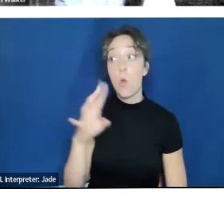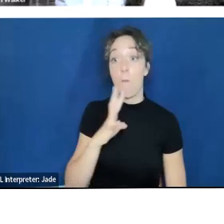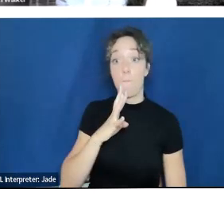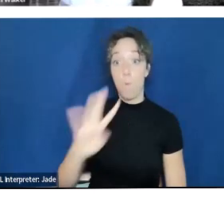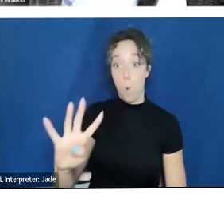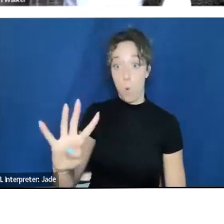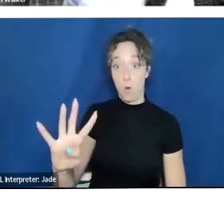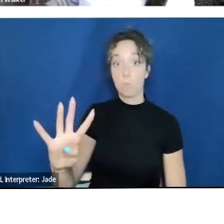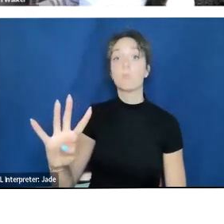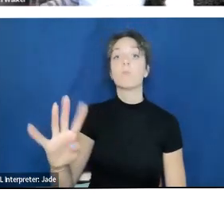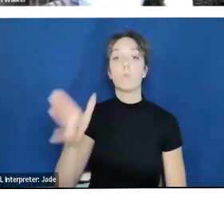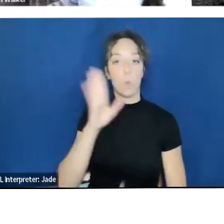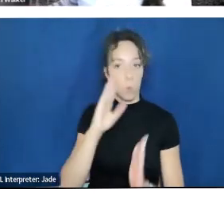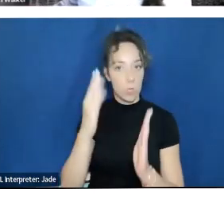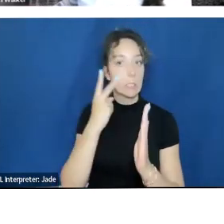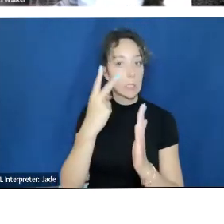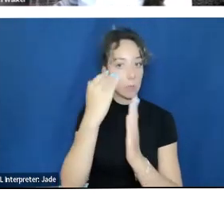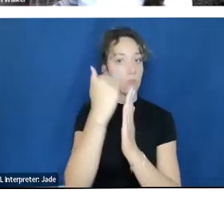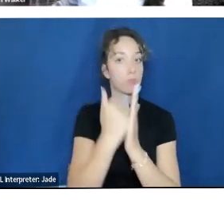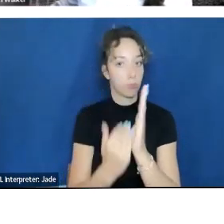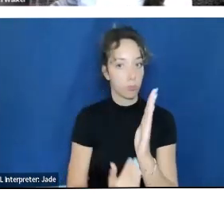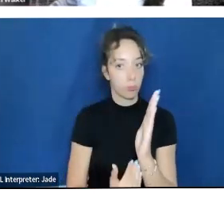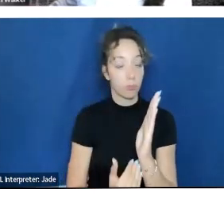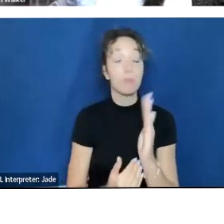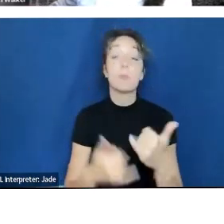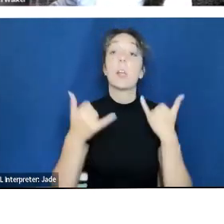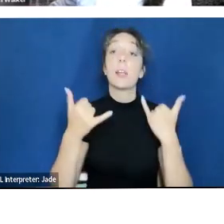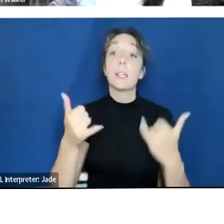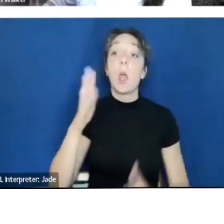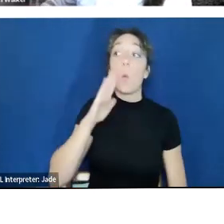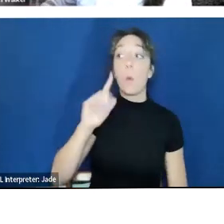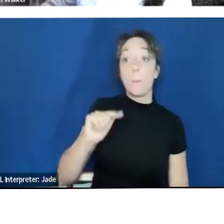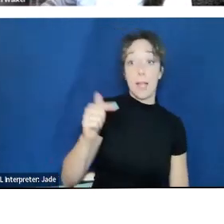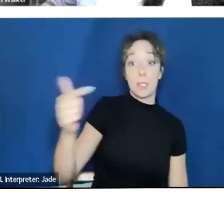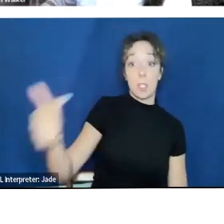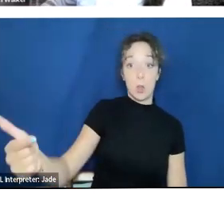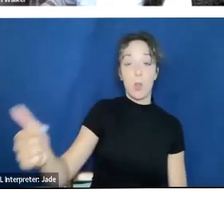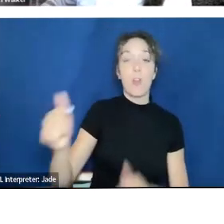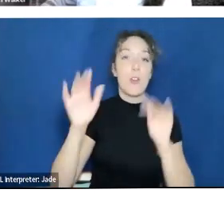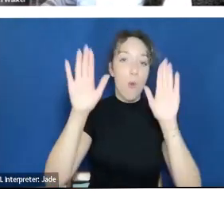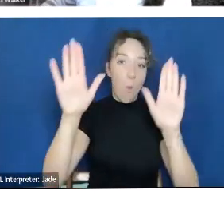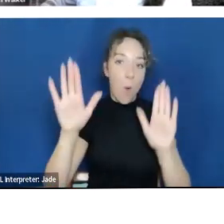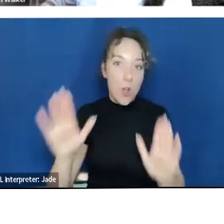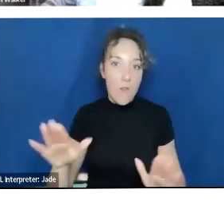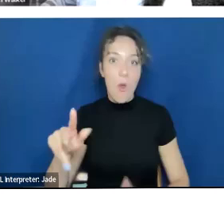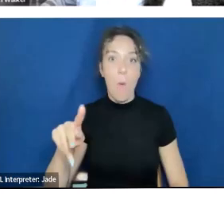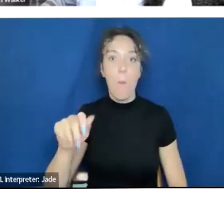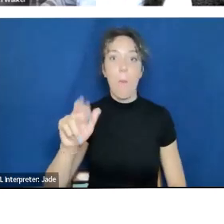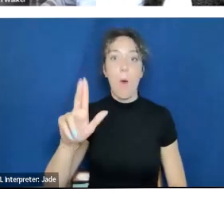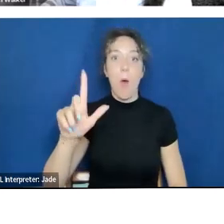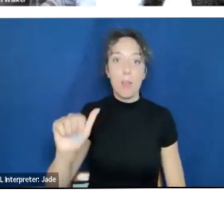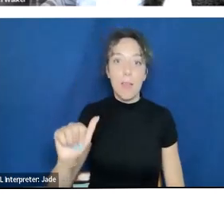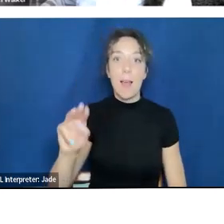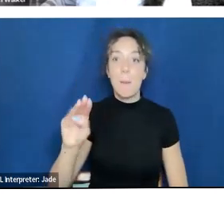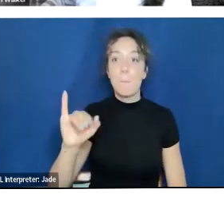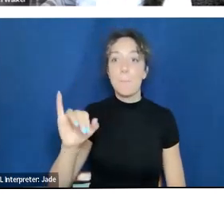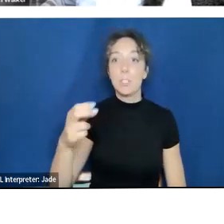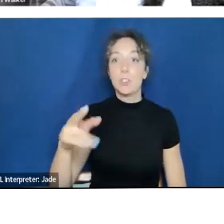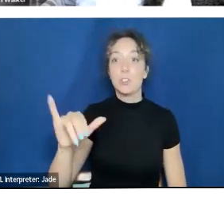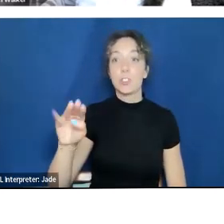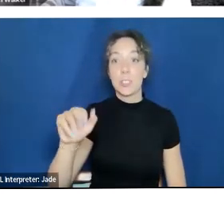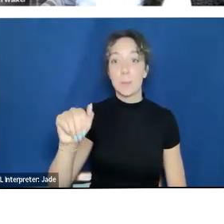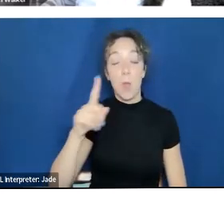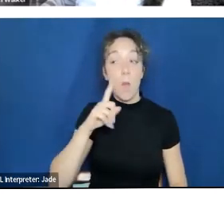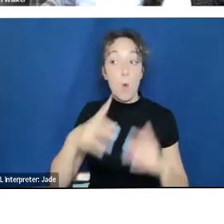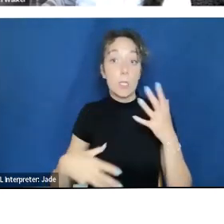old. And with that, I will pass it on to our wonderful Paula Mishima for our additional